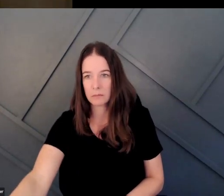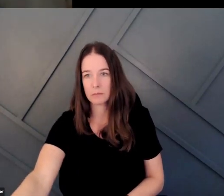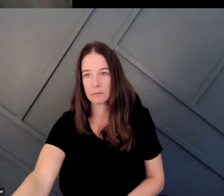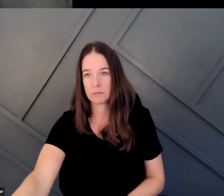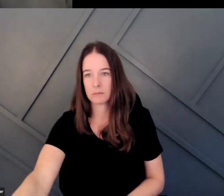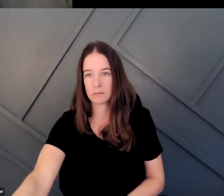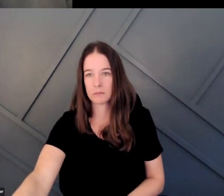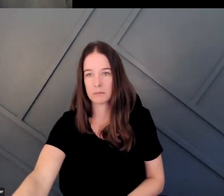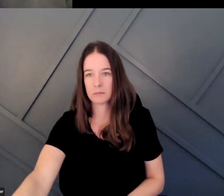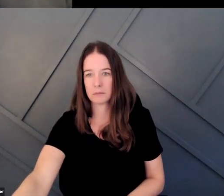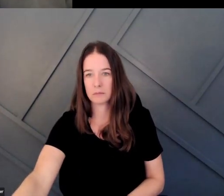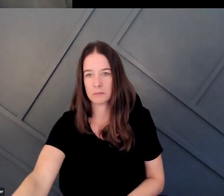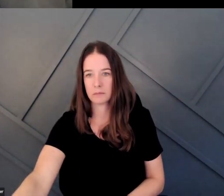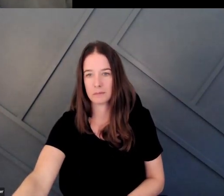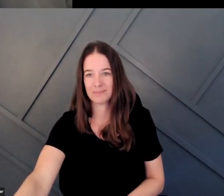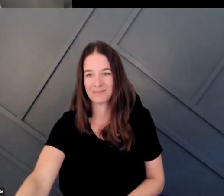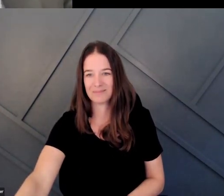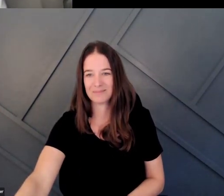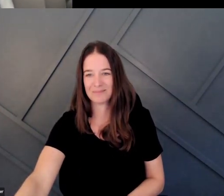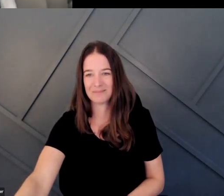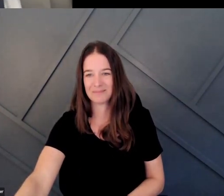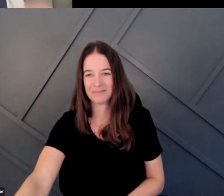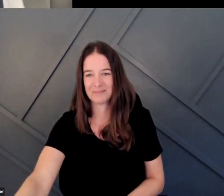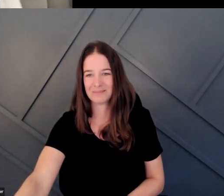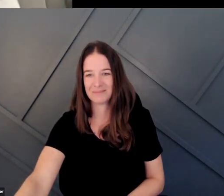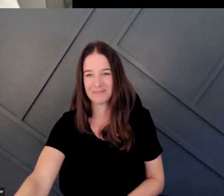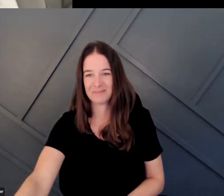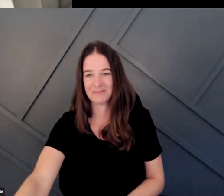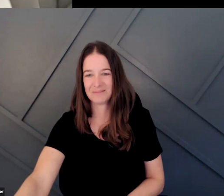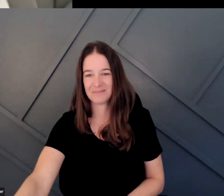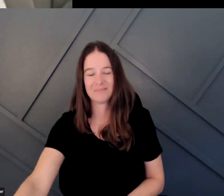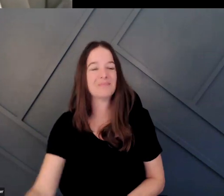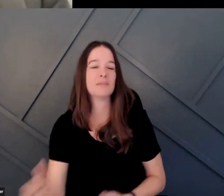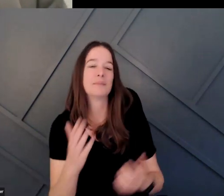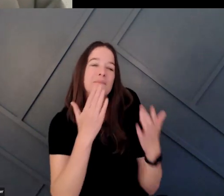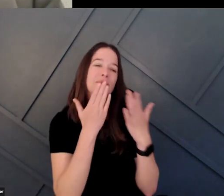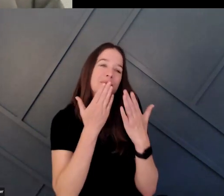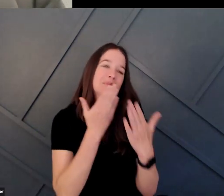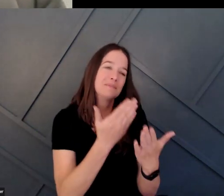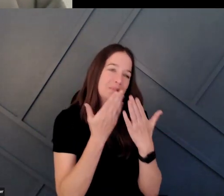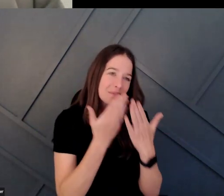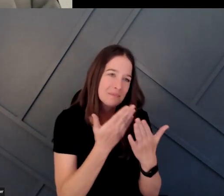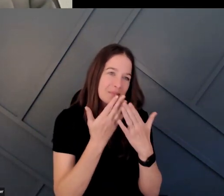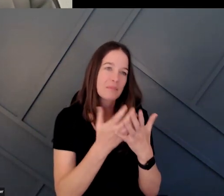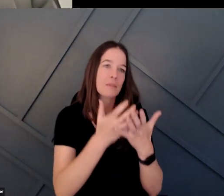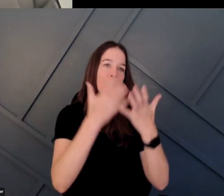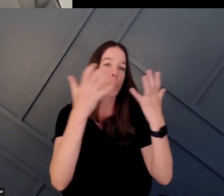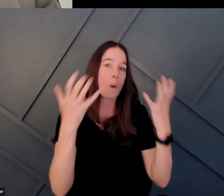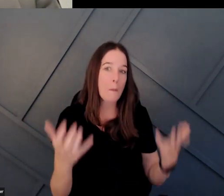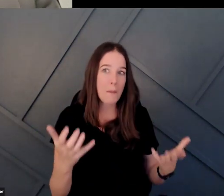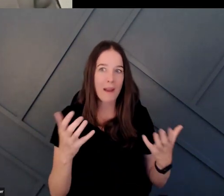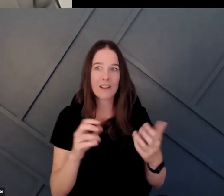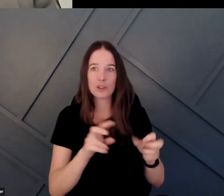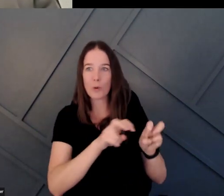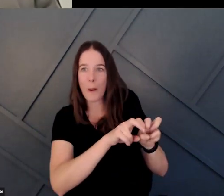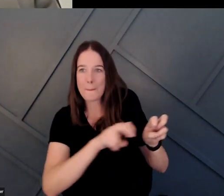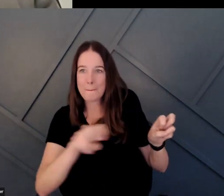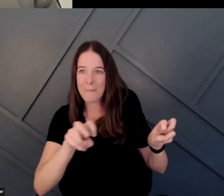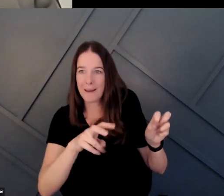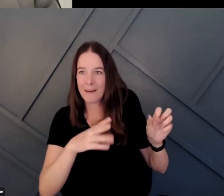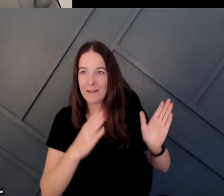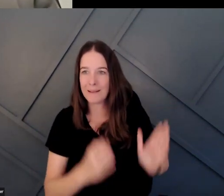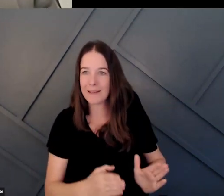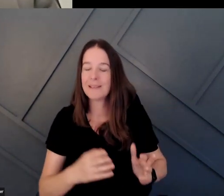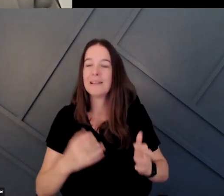Oh, wait, we're having, oh, there we go, some technical issues. All right, thank you so much to everybody on the panel. So we're going to go ahead and